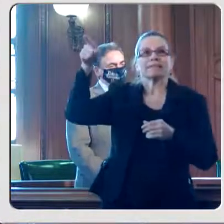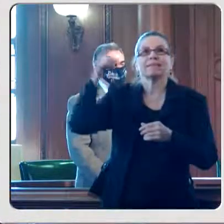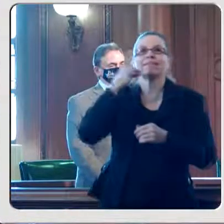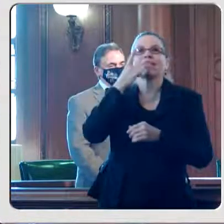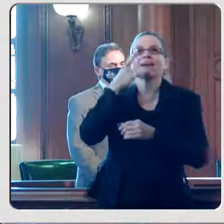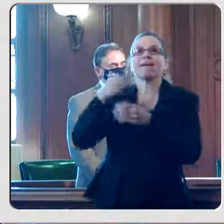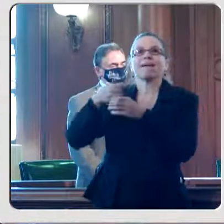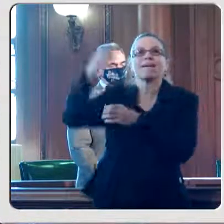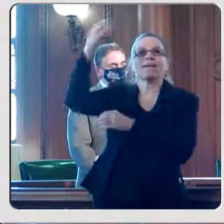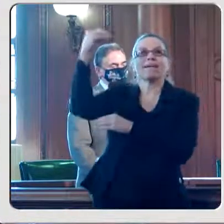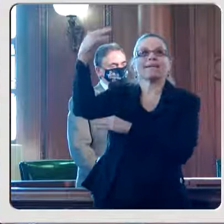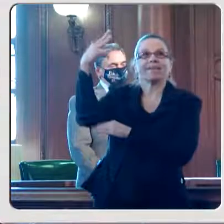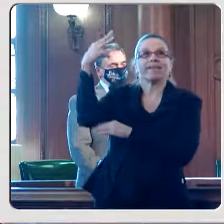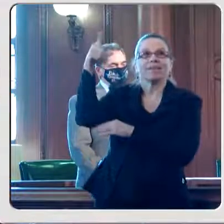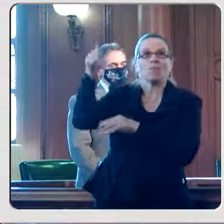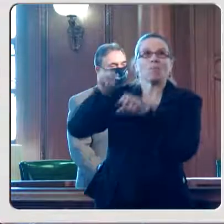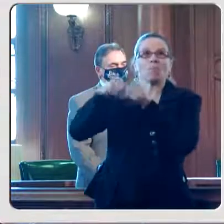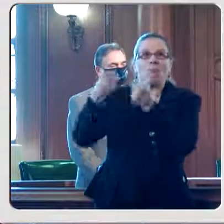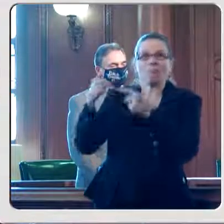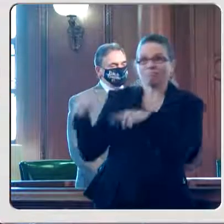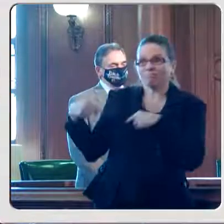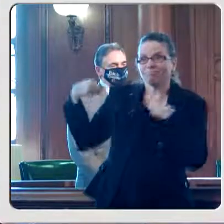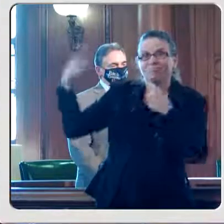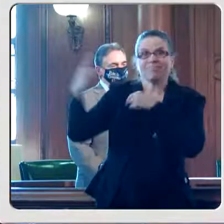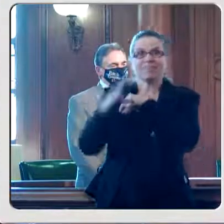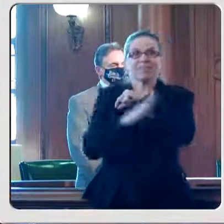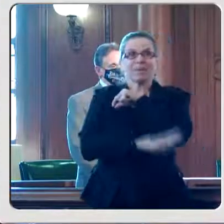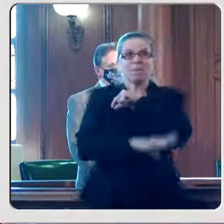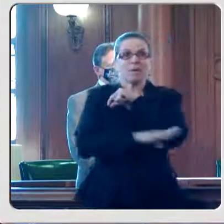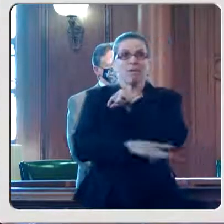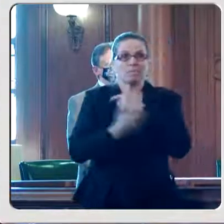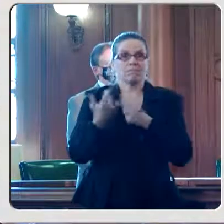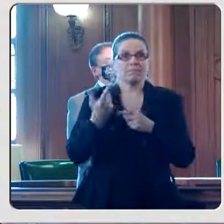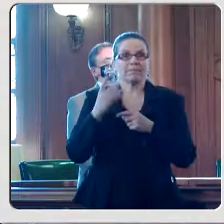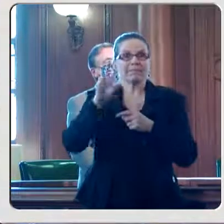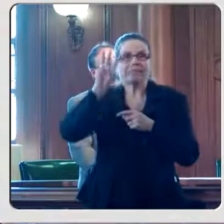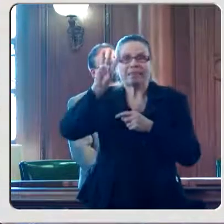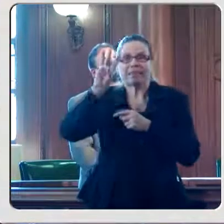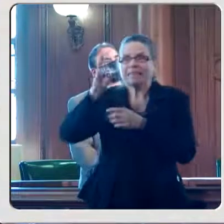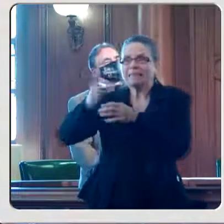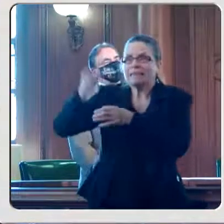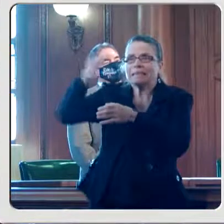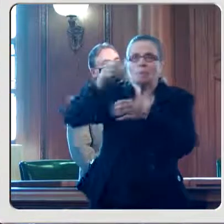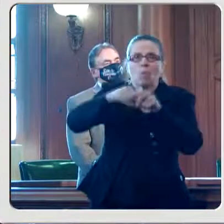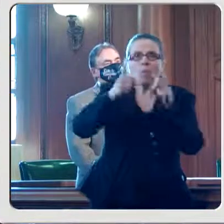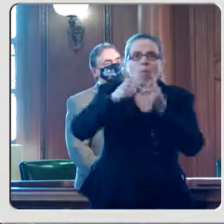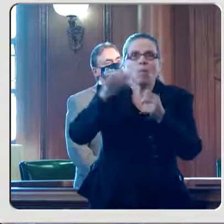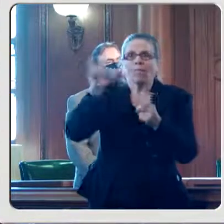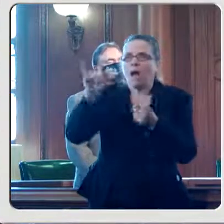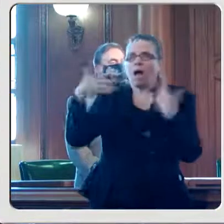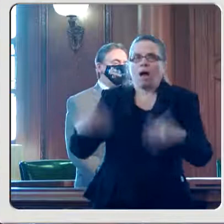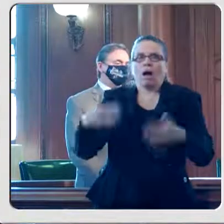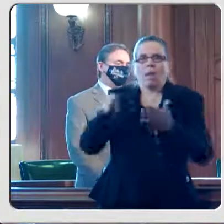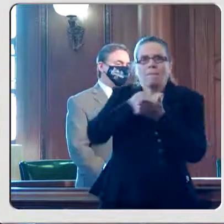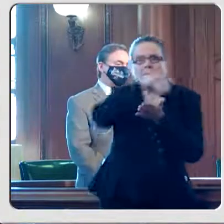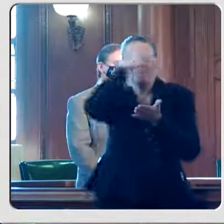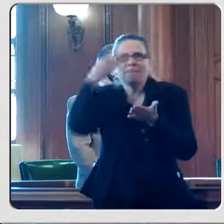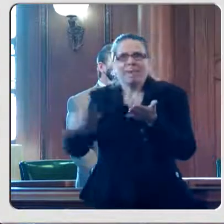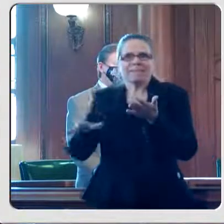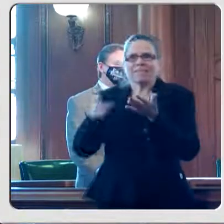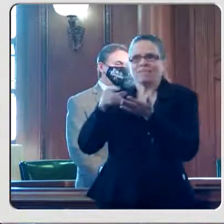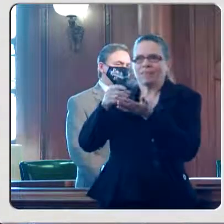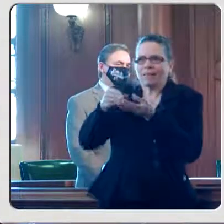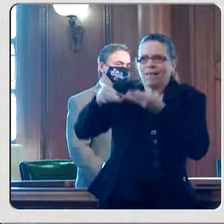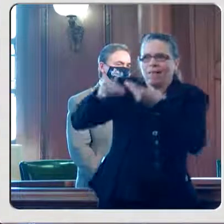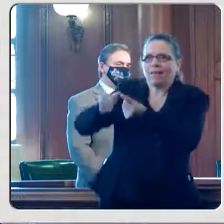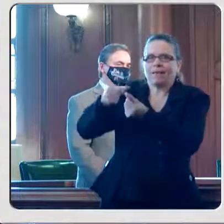the end of the summer. These are very expensive and extremely time-consuming, so we will have that flat in flash